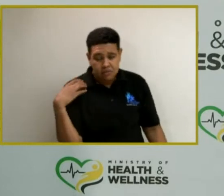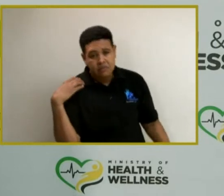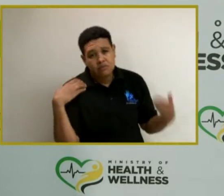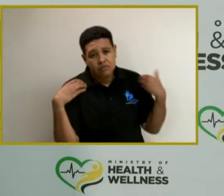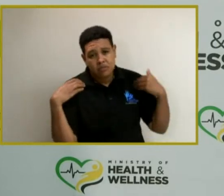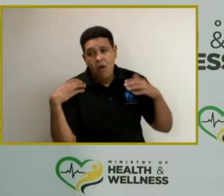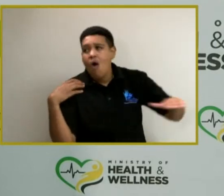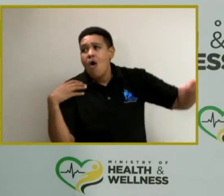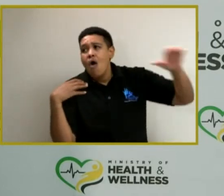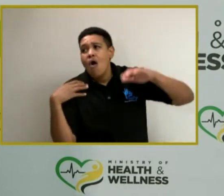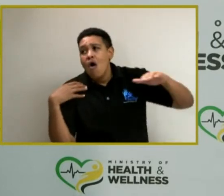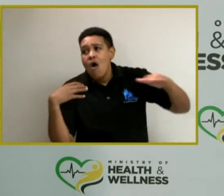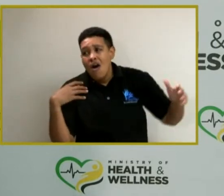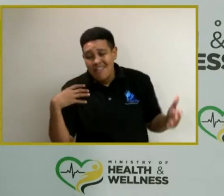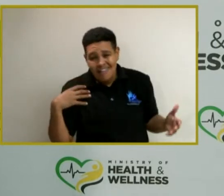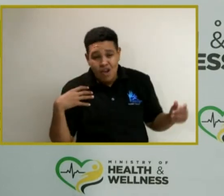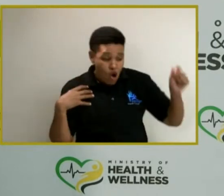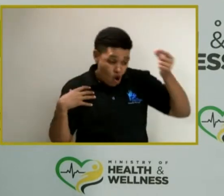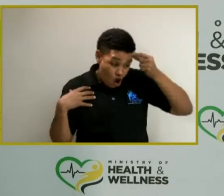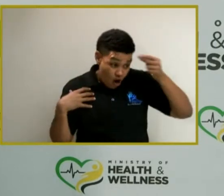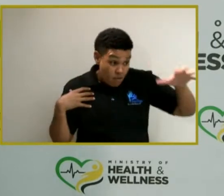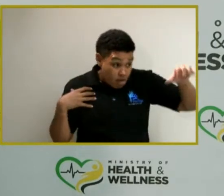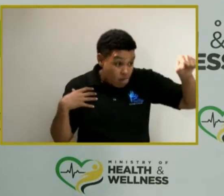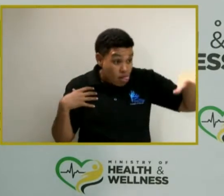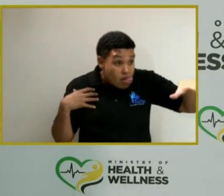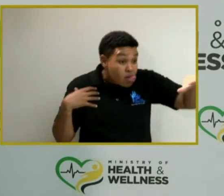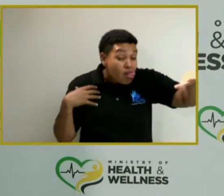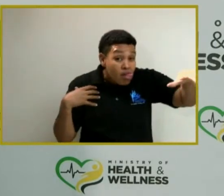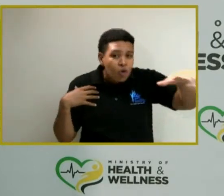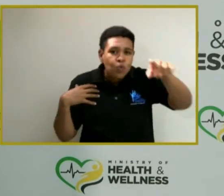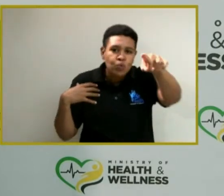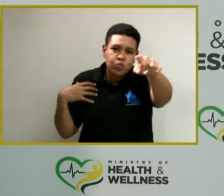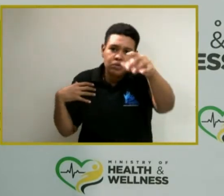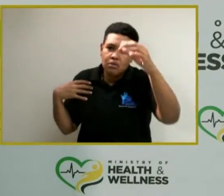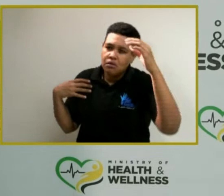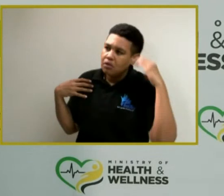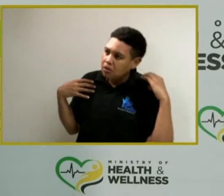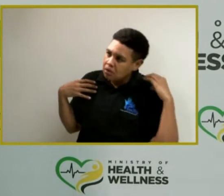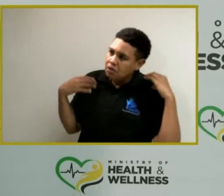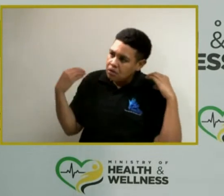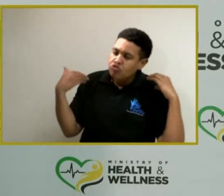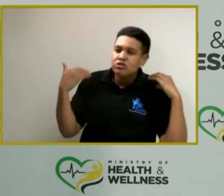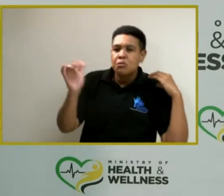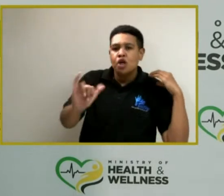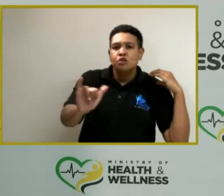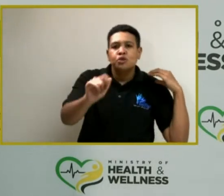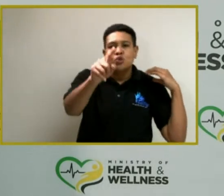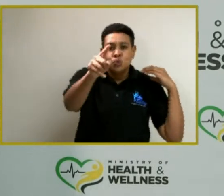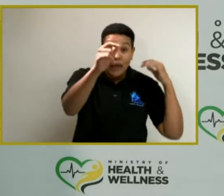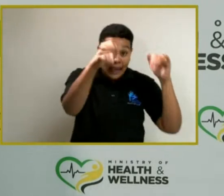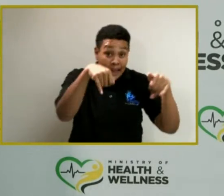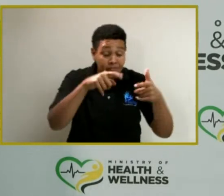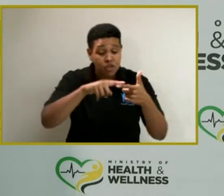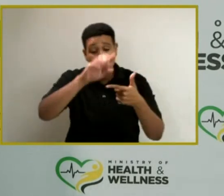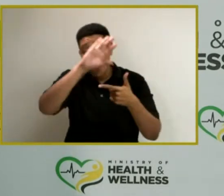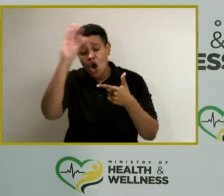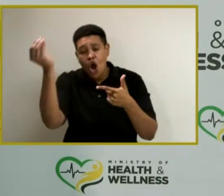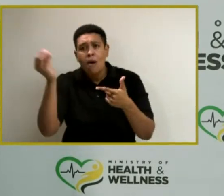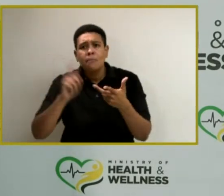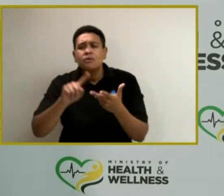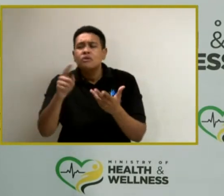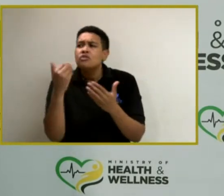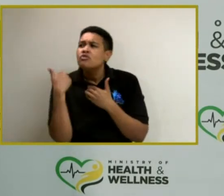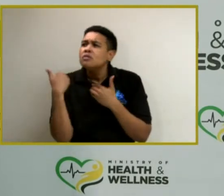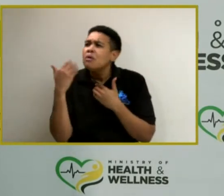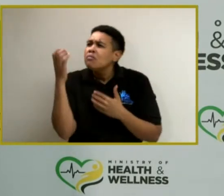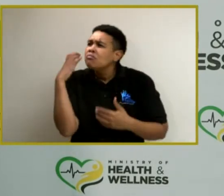a responsibility. Government has their own, you have yours, as an individual, as a company, and that